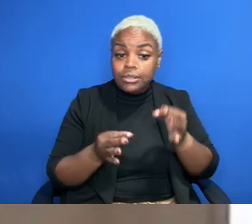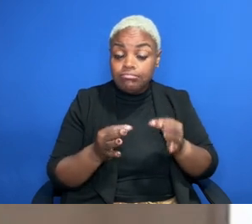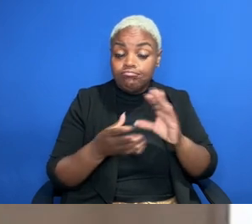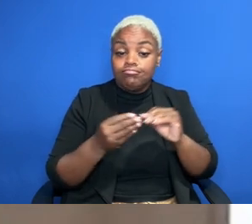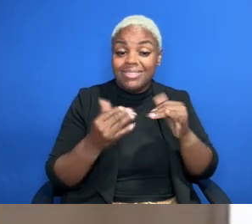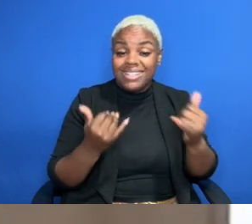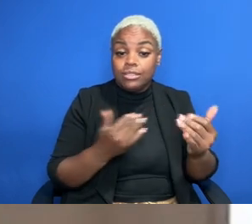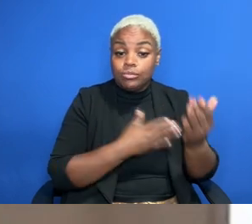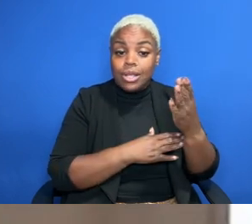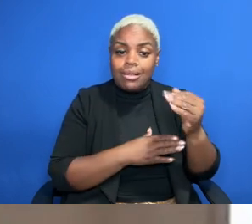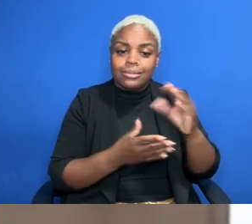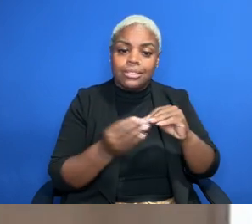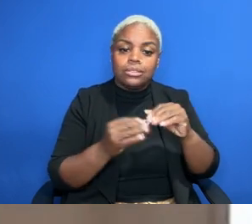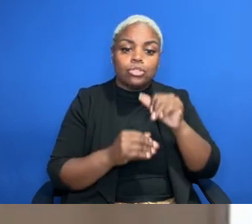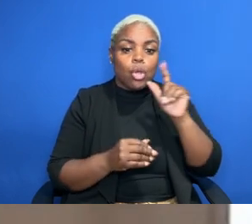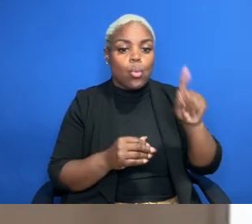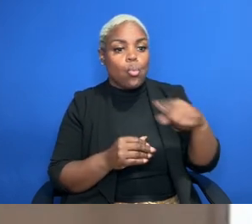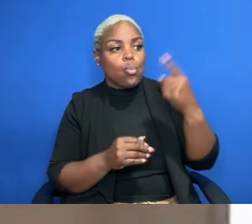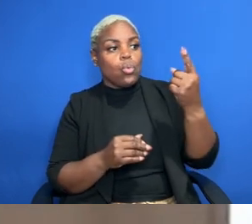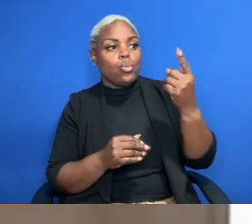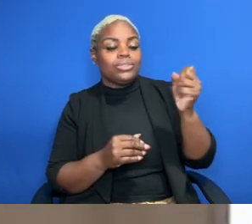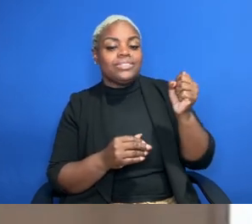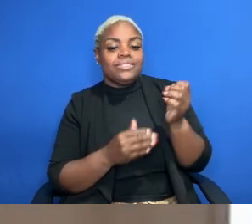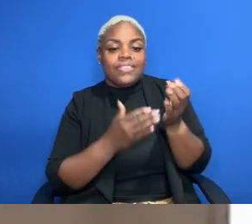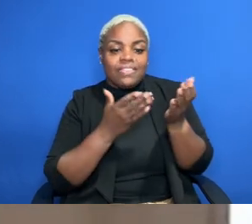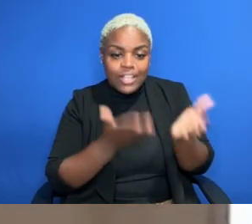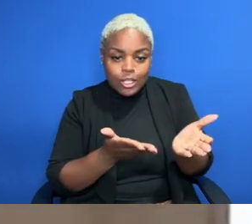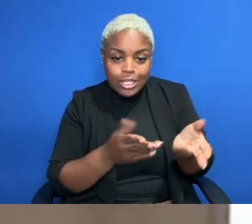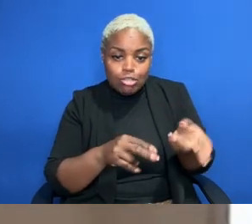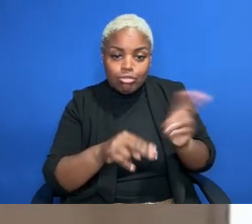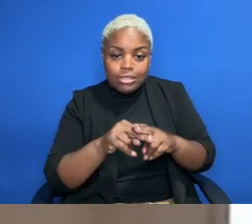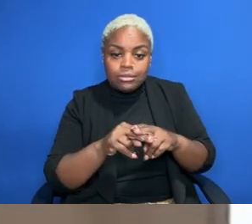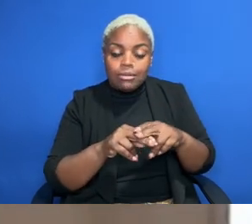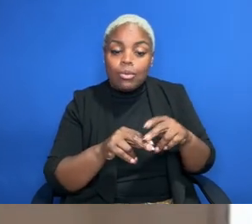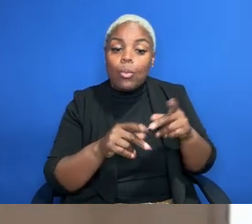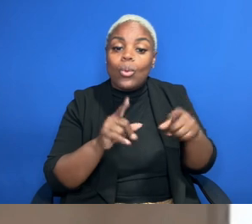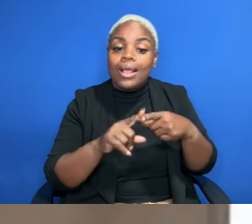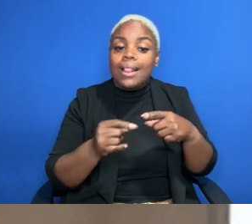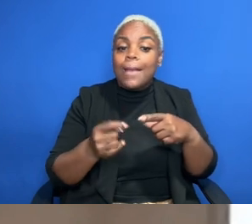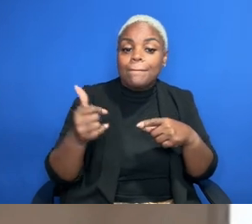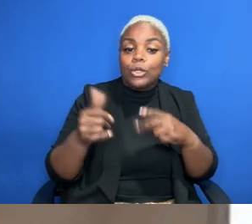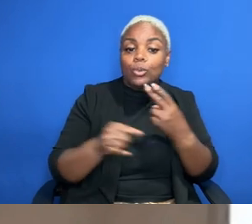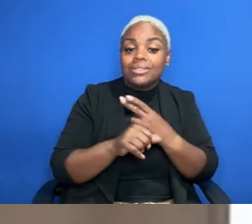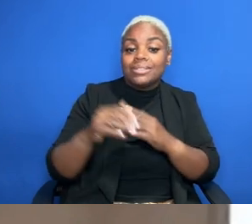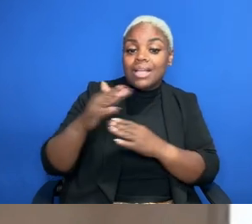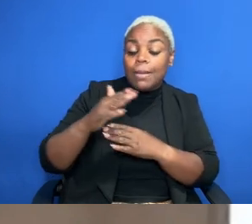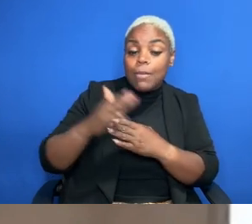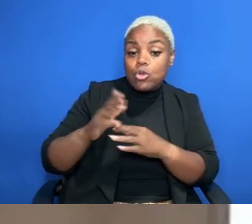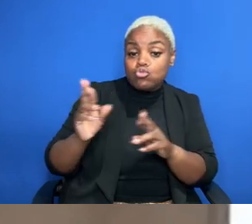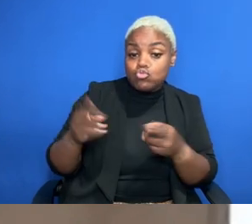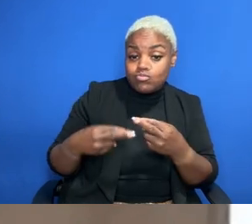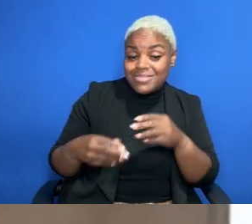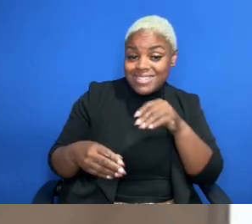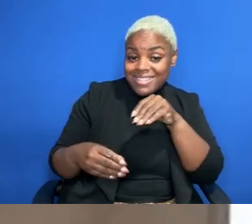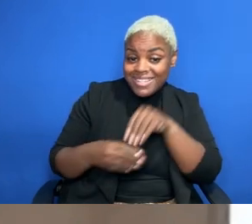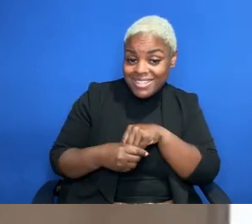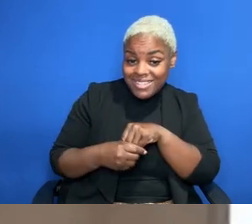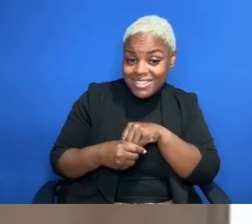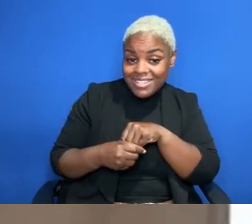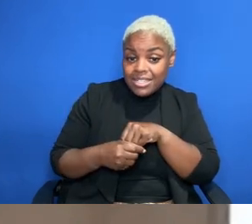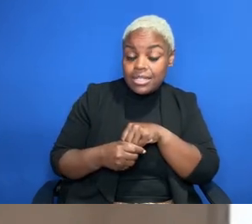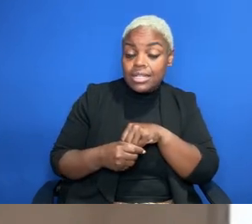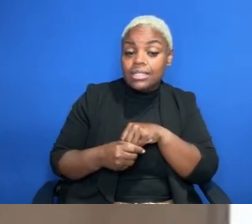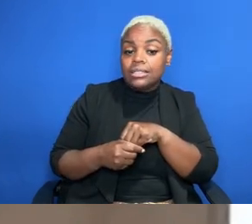of Justice spoke this morning and said that not only were there not an increase when they eliminated the use of